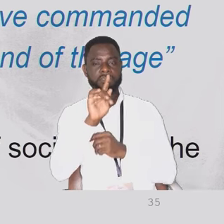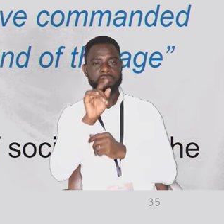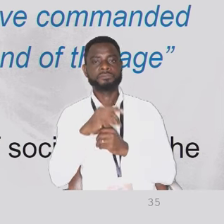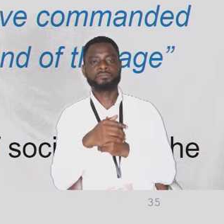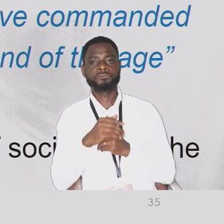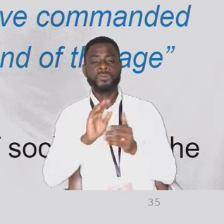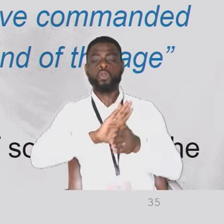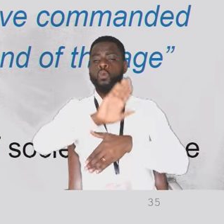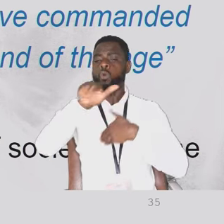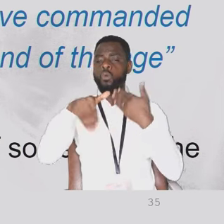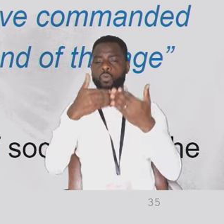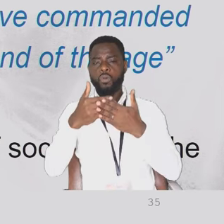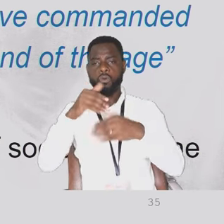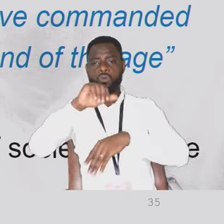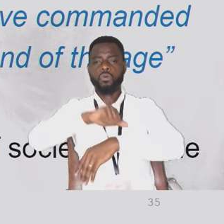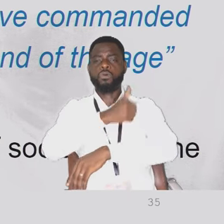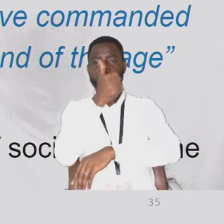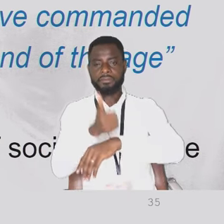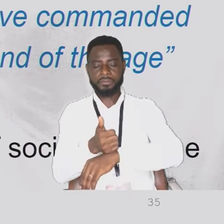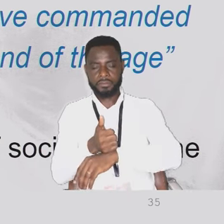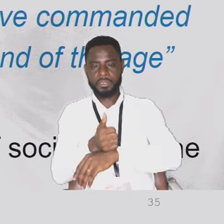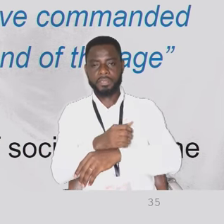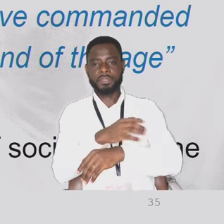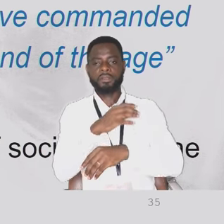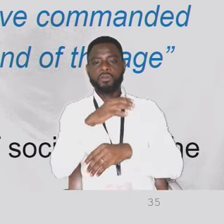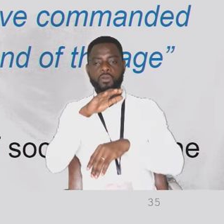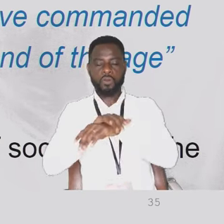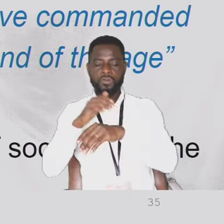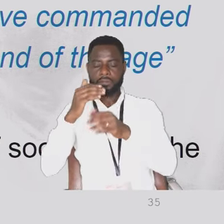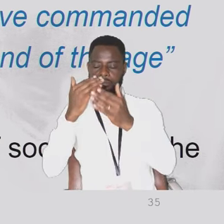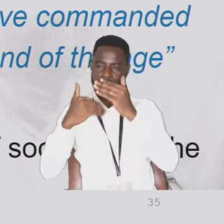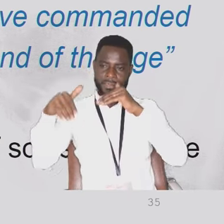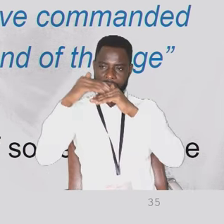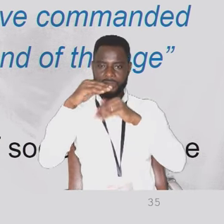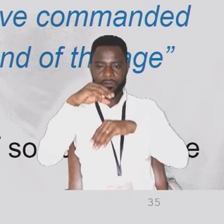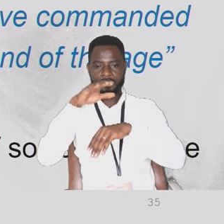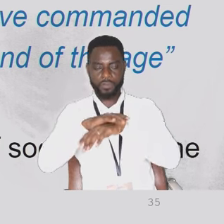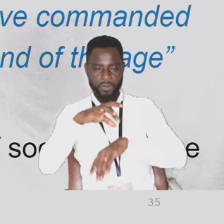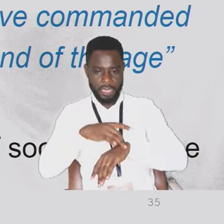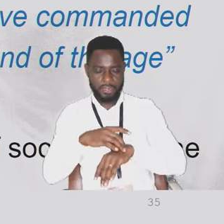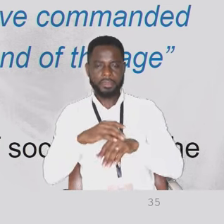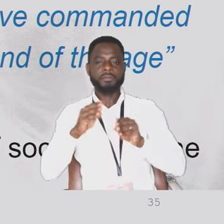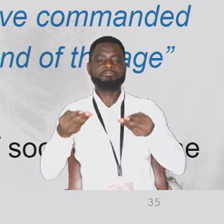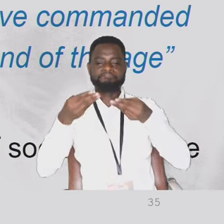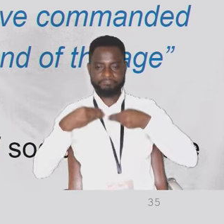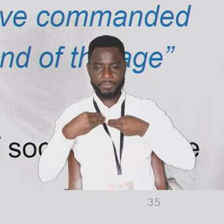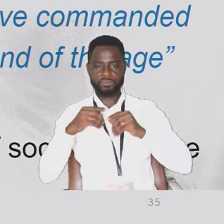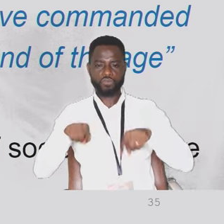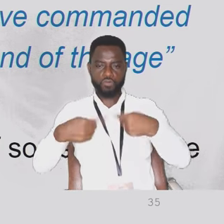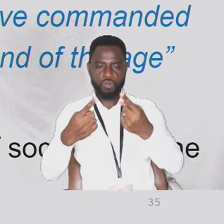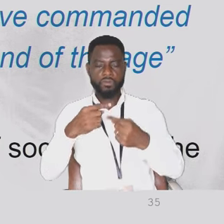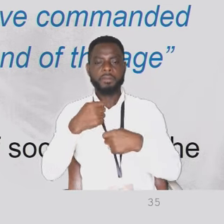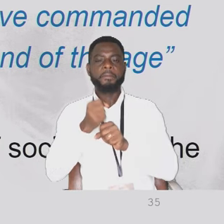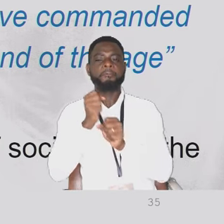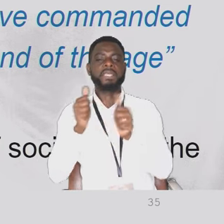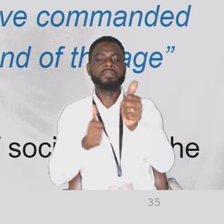All authority in heaven on earth have been given to me. Therefore, go and make disciples of all nations, baptizing them in the